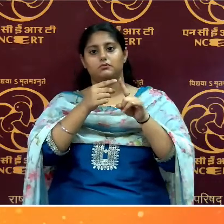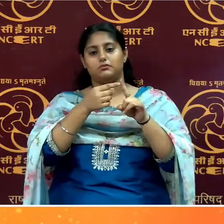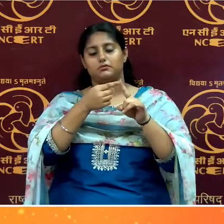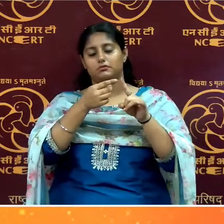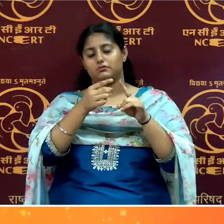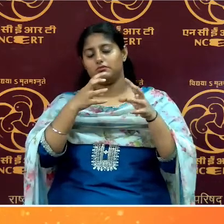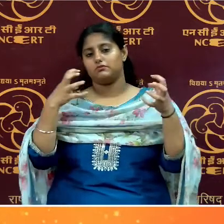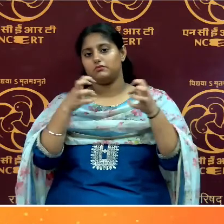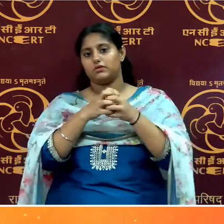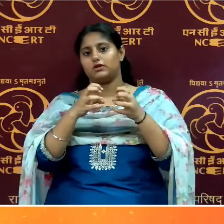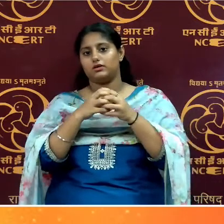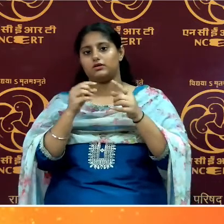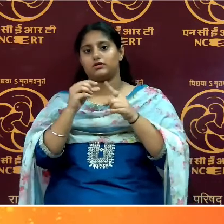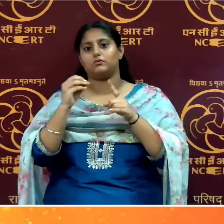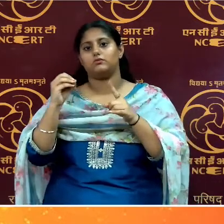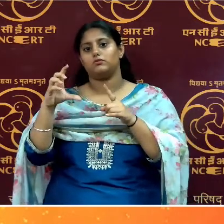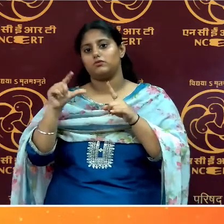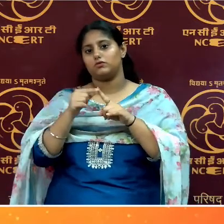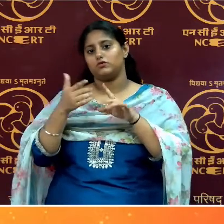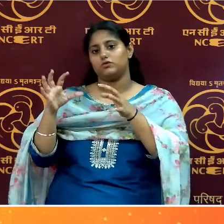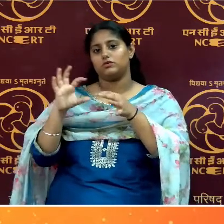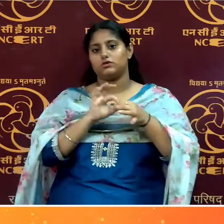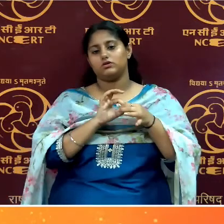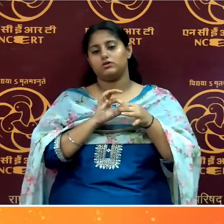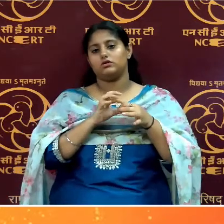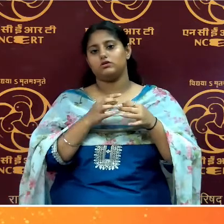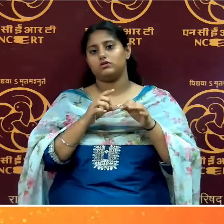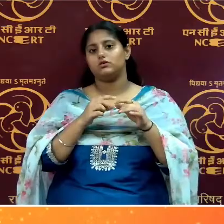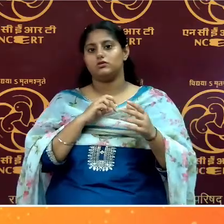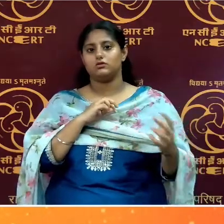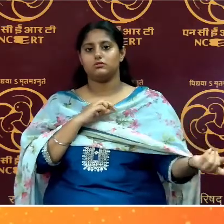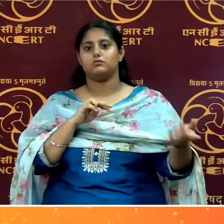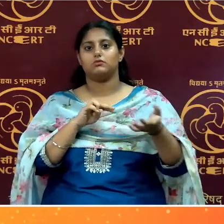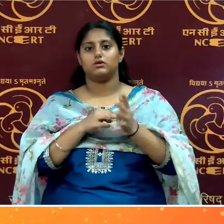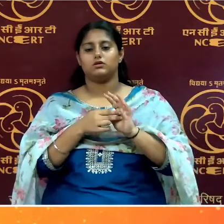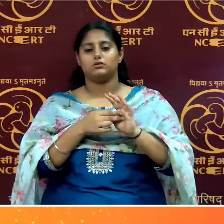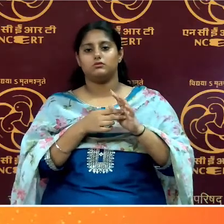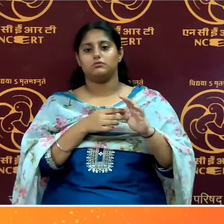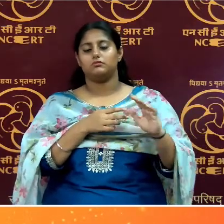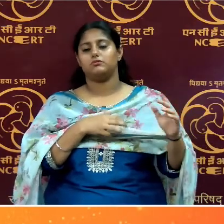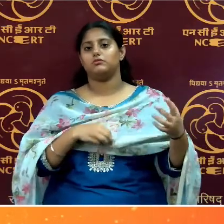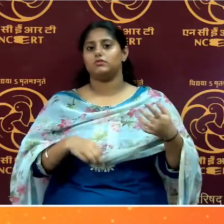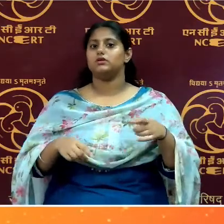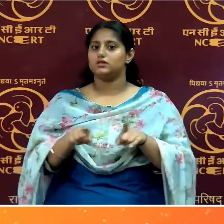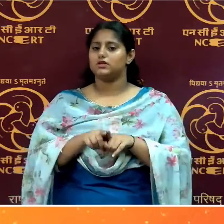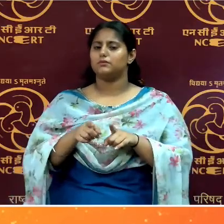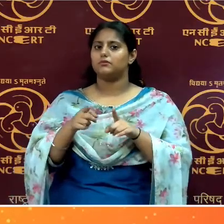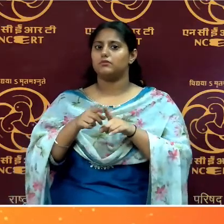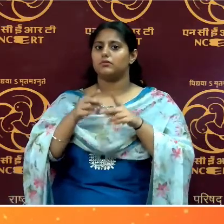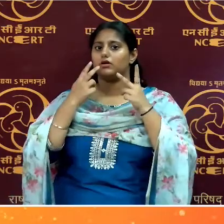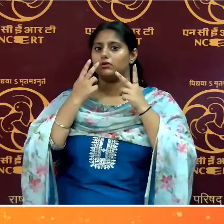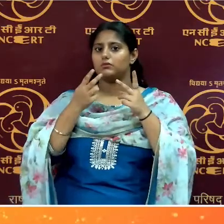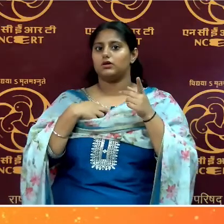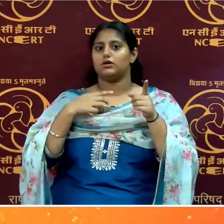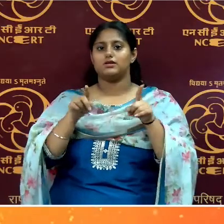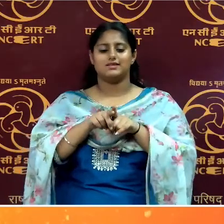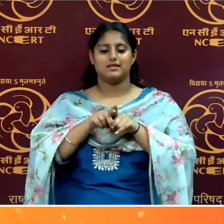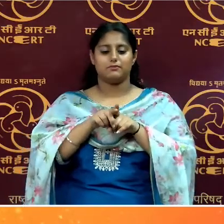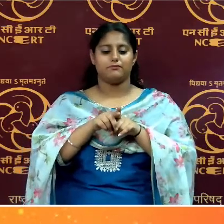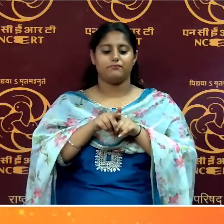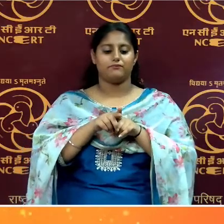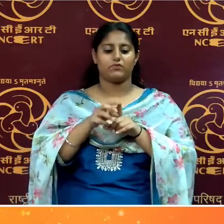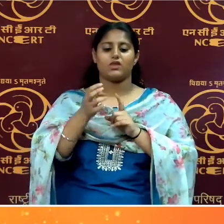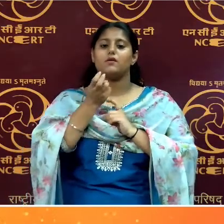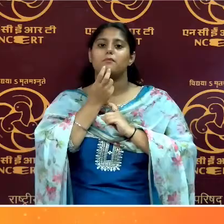Yes, only that's the different. Otherwise, those poles and charges, they are behaving in the same manner. And I think this is the same thing that we see when we put batteries in the